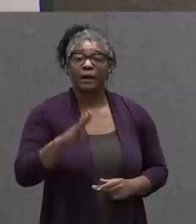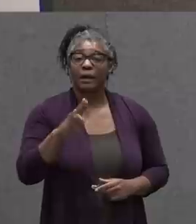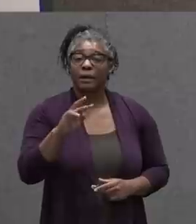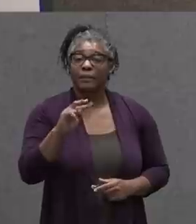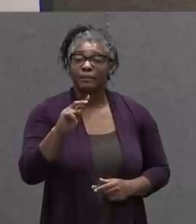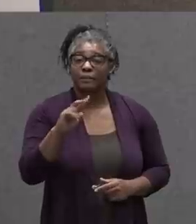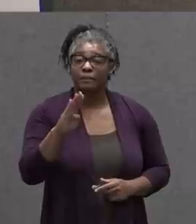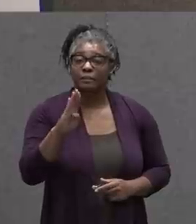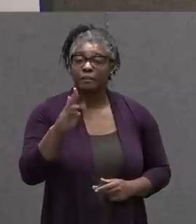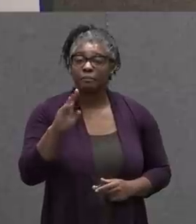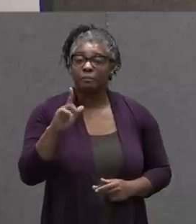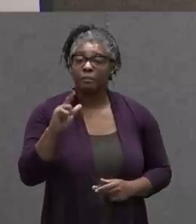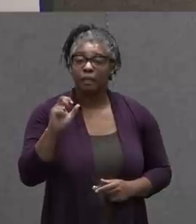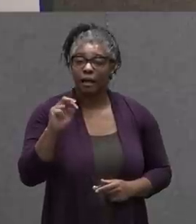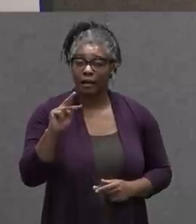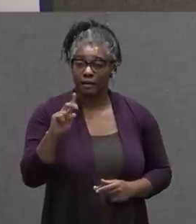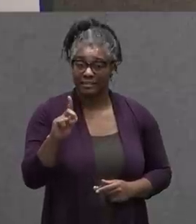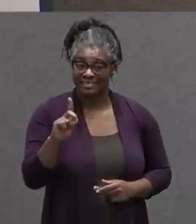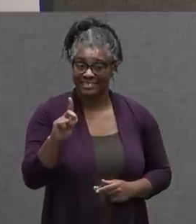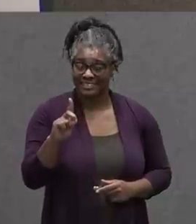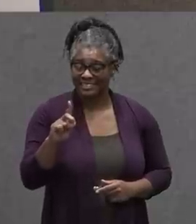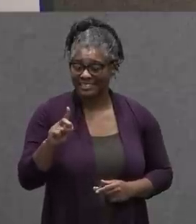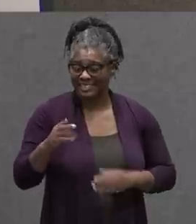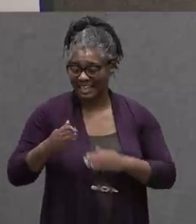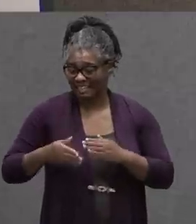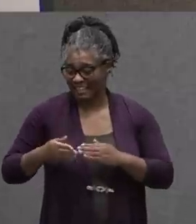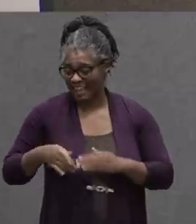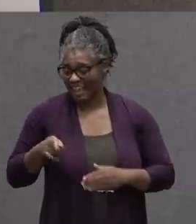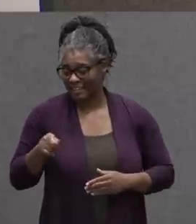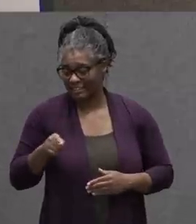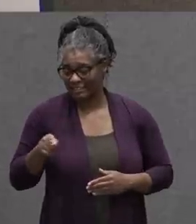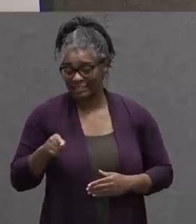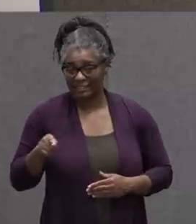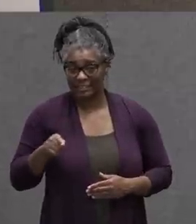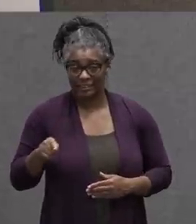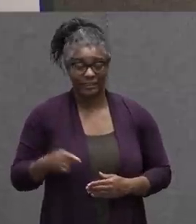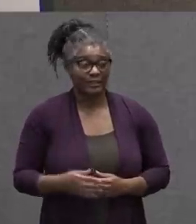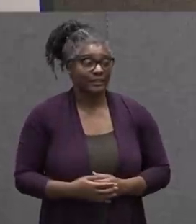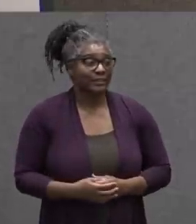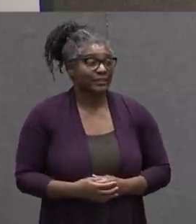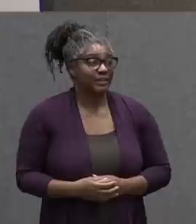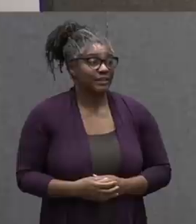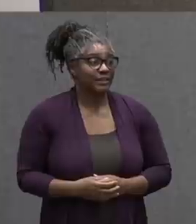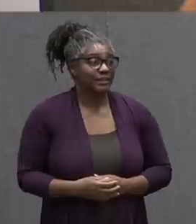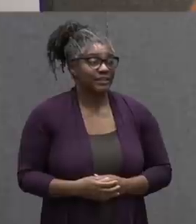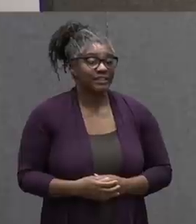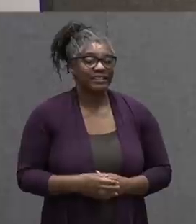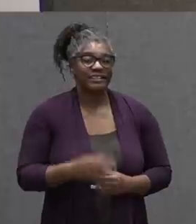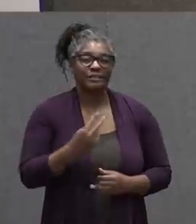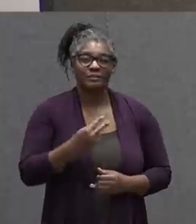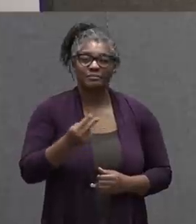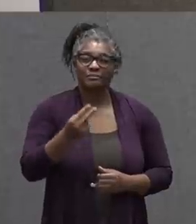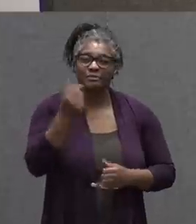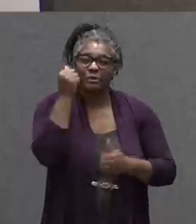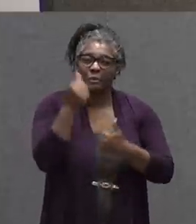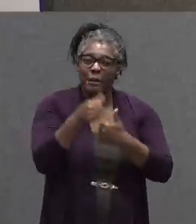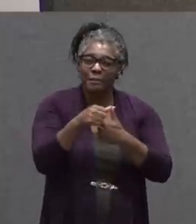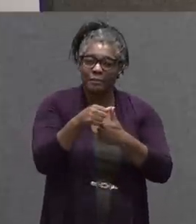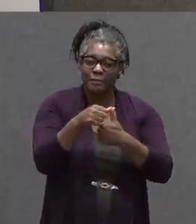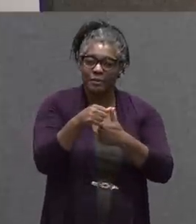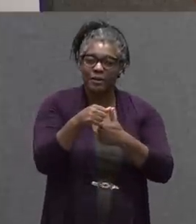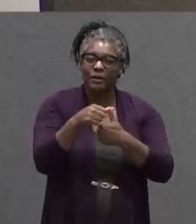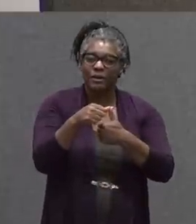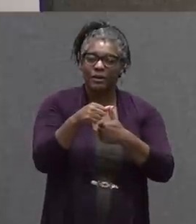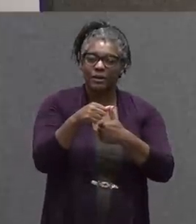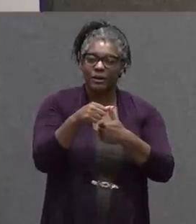word. This made me think back to our lesson on Monday when we practiced our glued sounds.